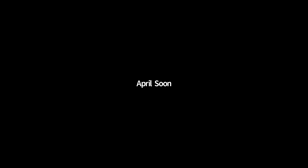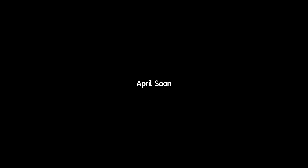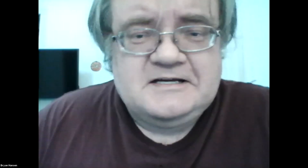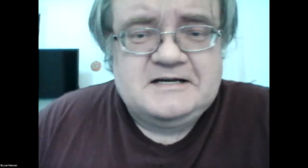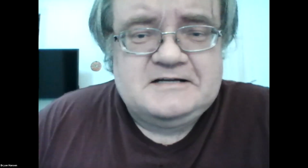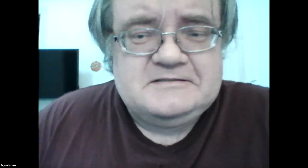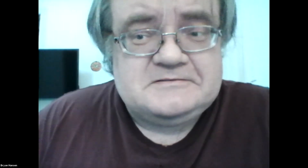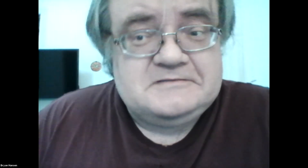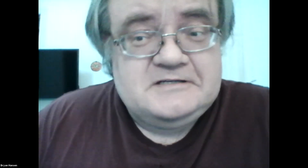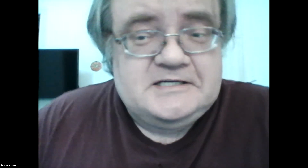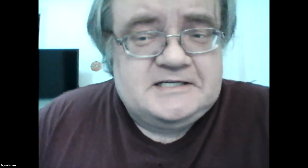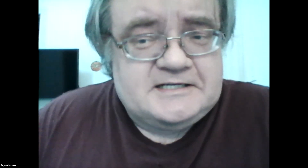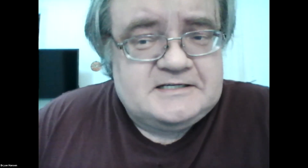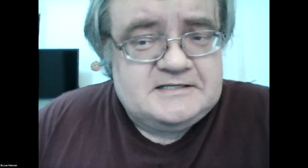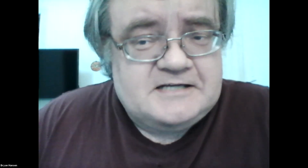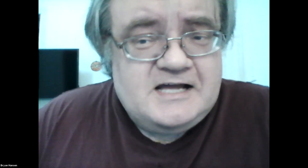Yeah.